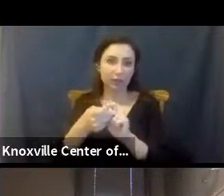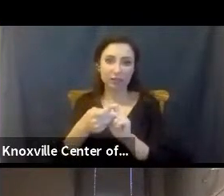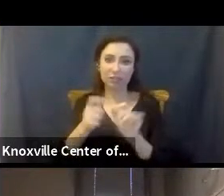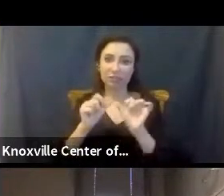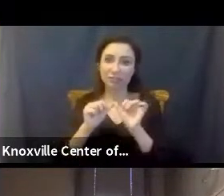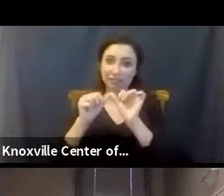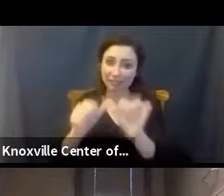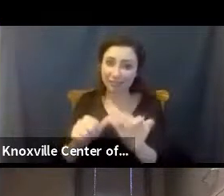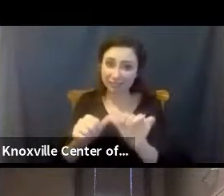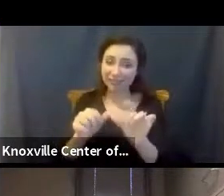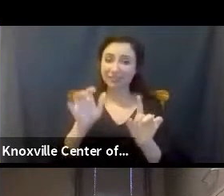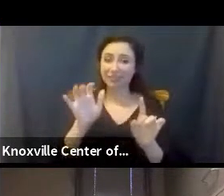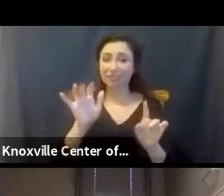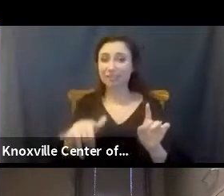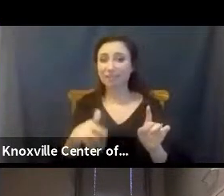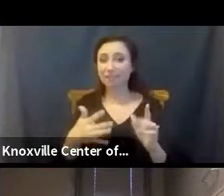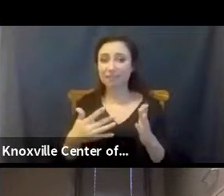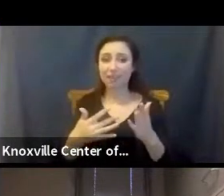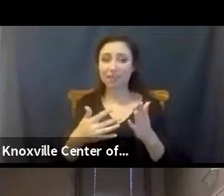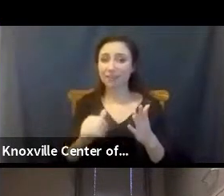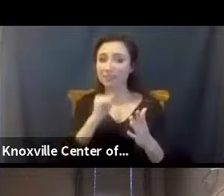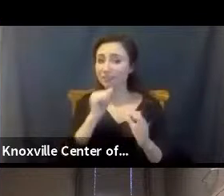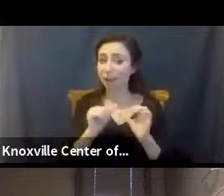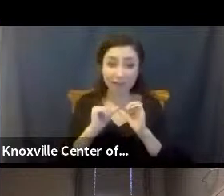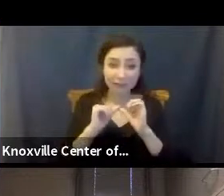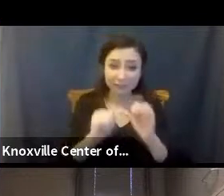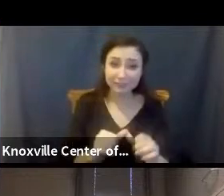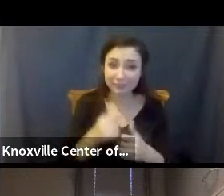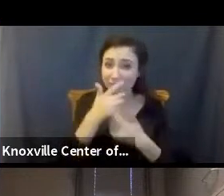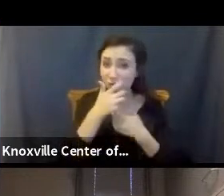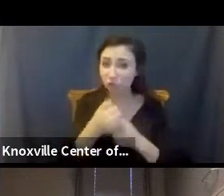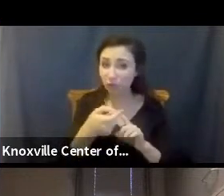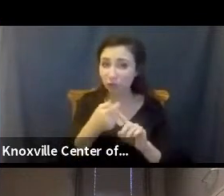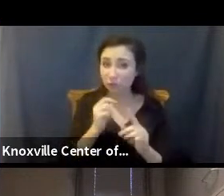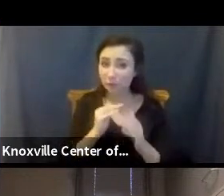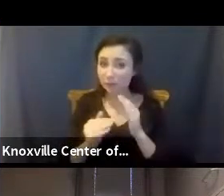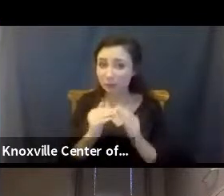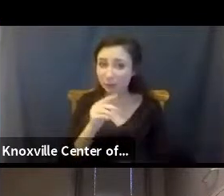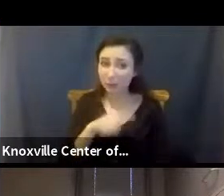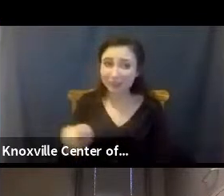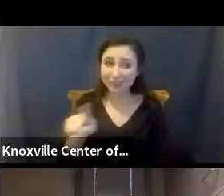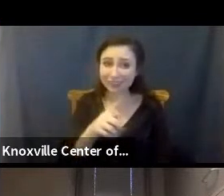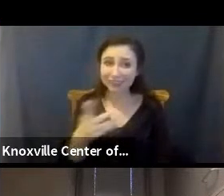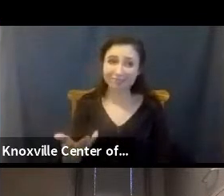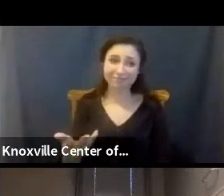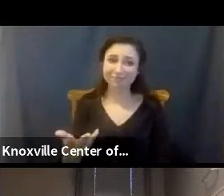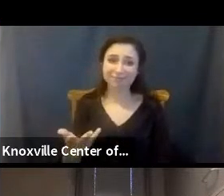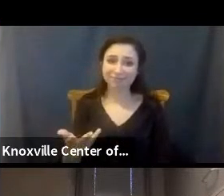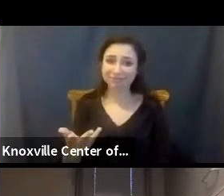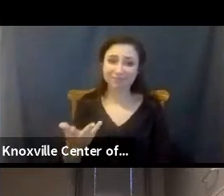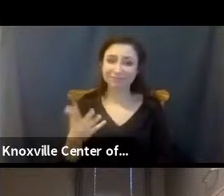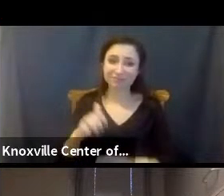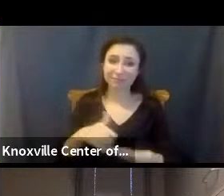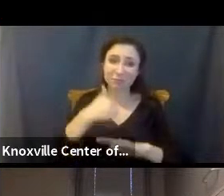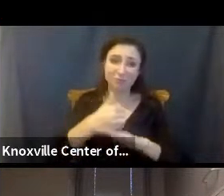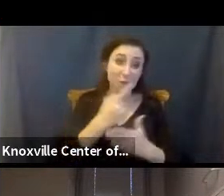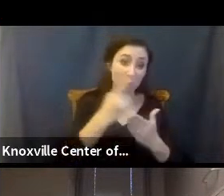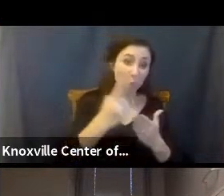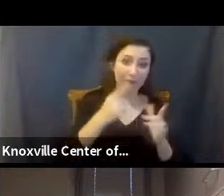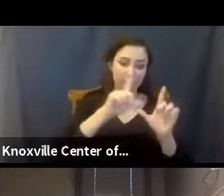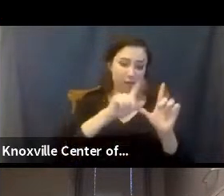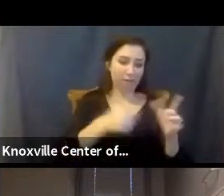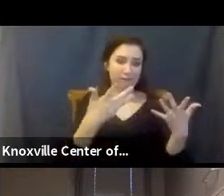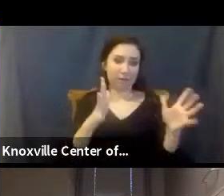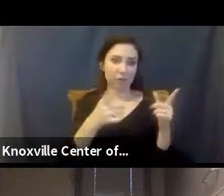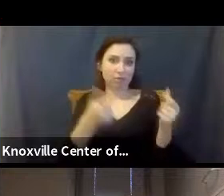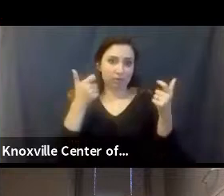inconsistency that demonstrates and trust from the community. That we just put it in place for a week and then